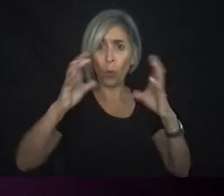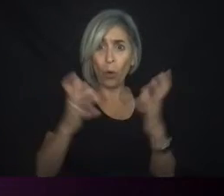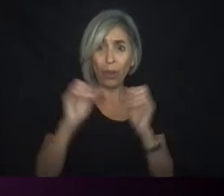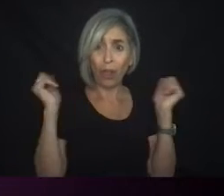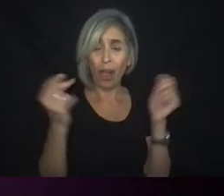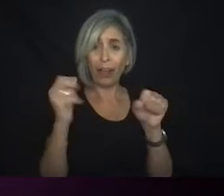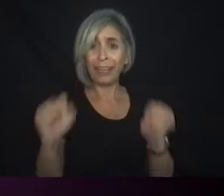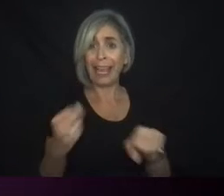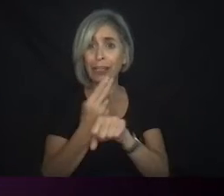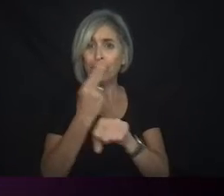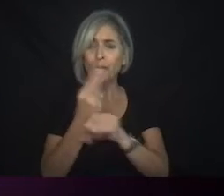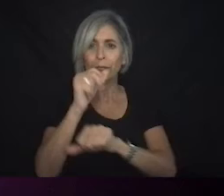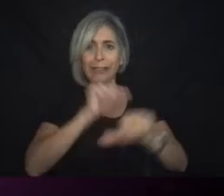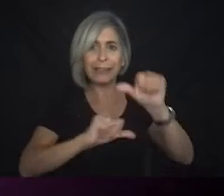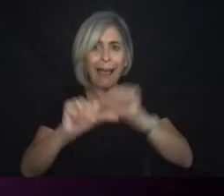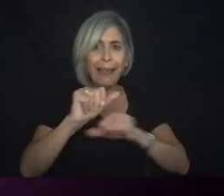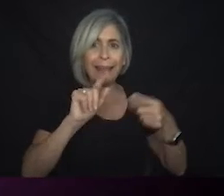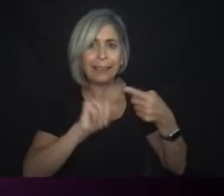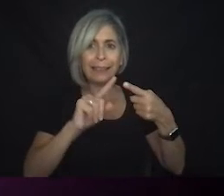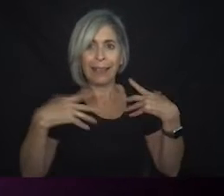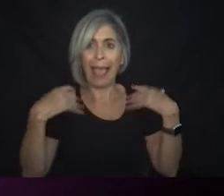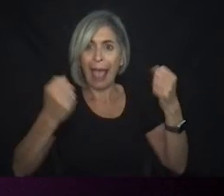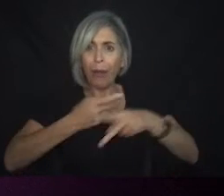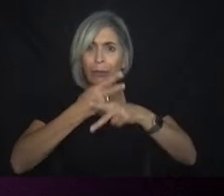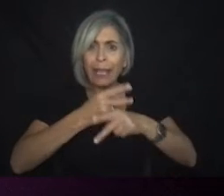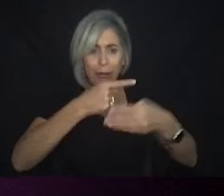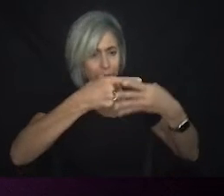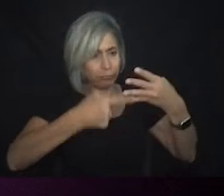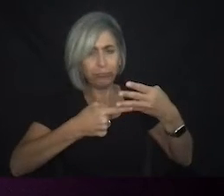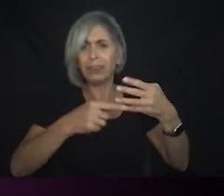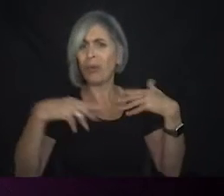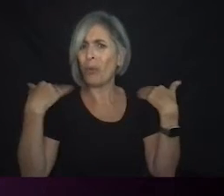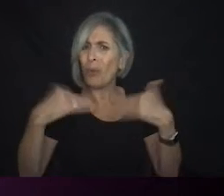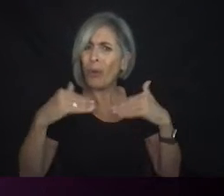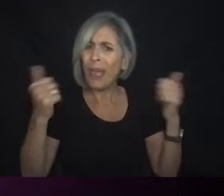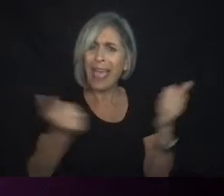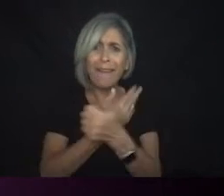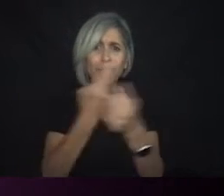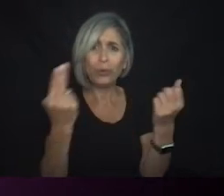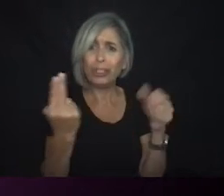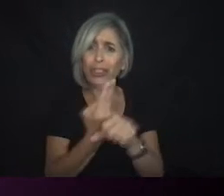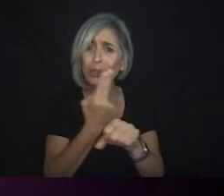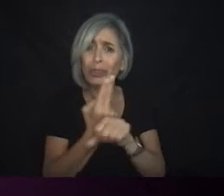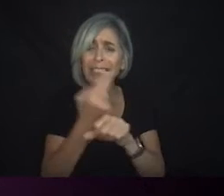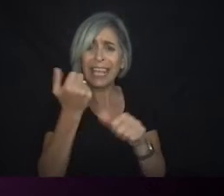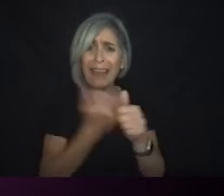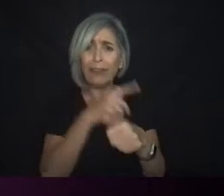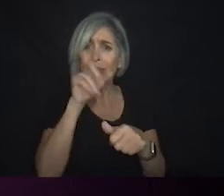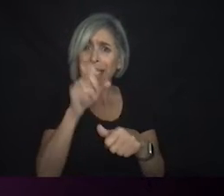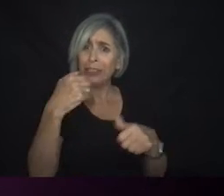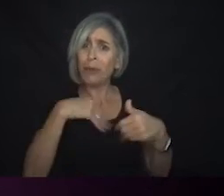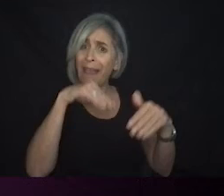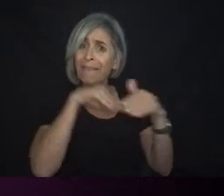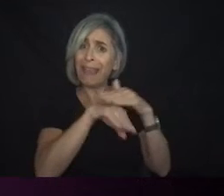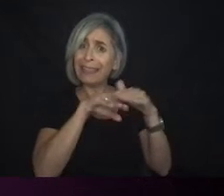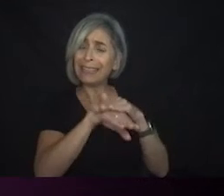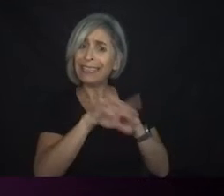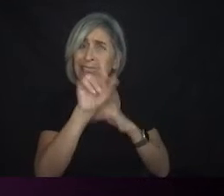from financing to healthcare, and these are things that everyone needs to be able to do and have access to.